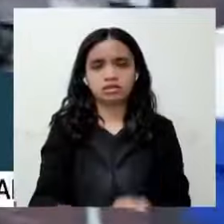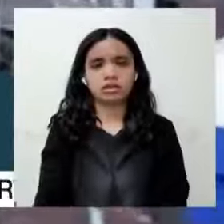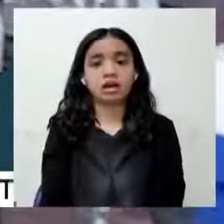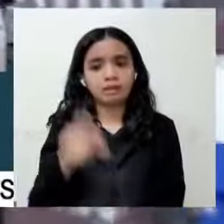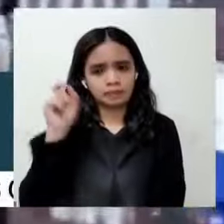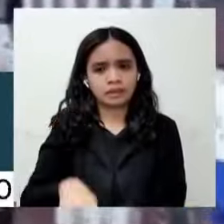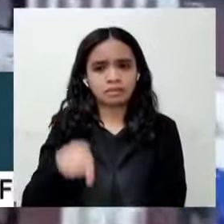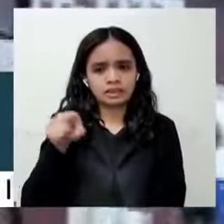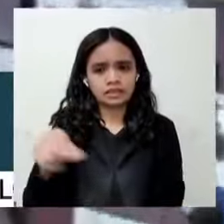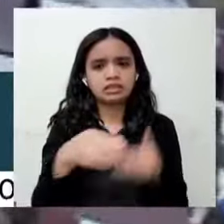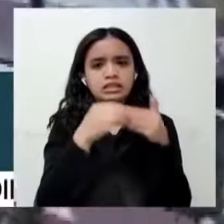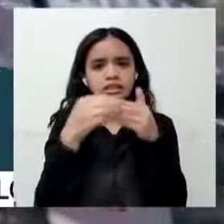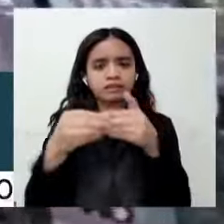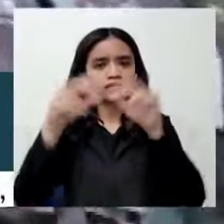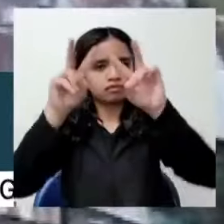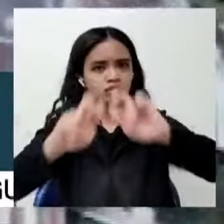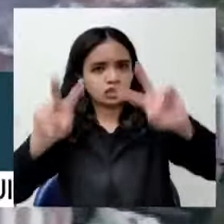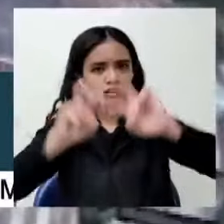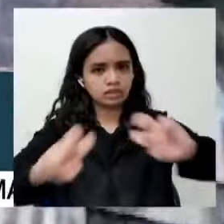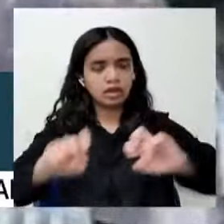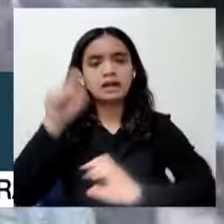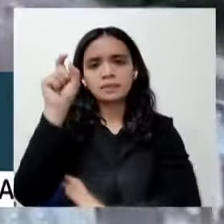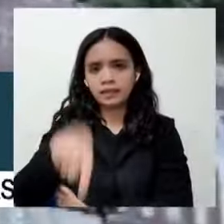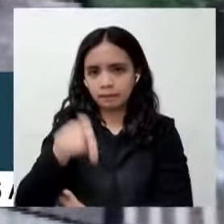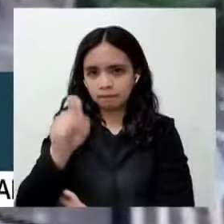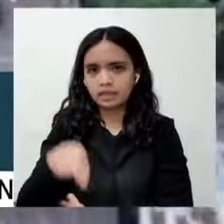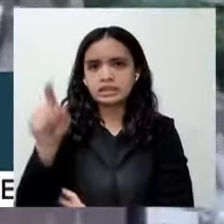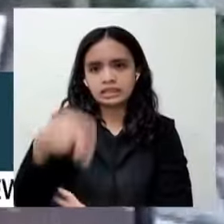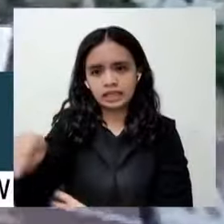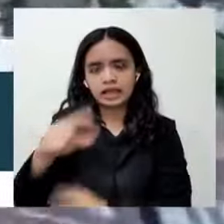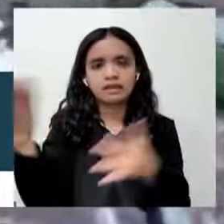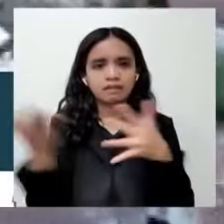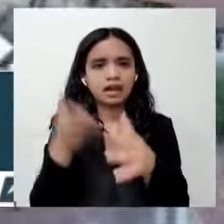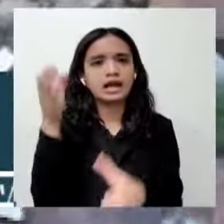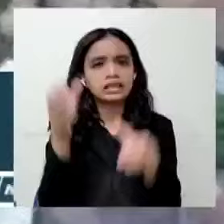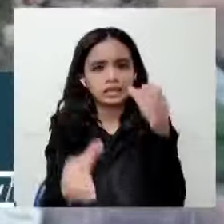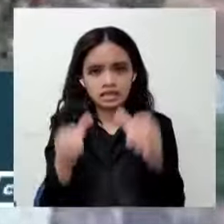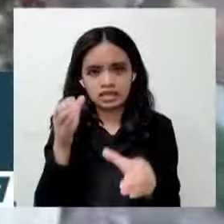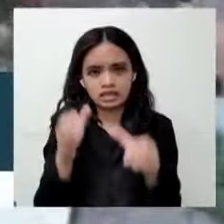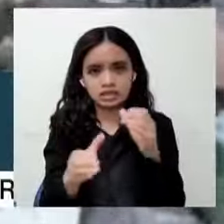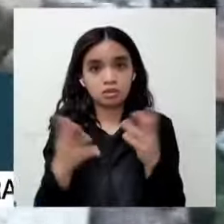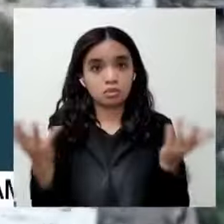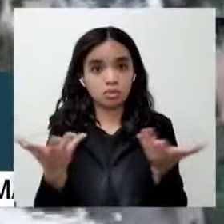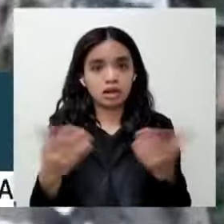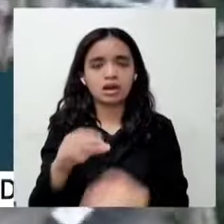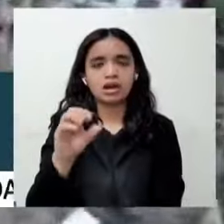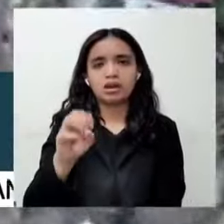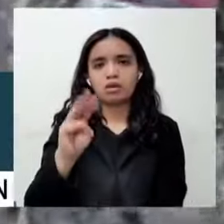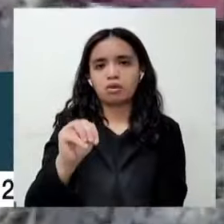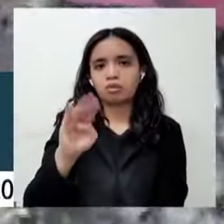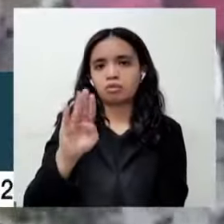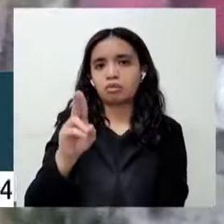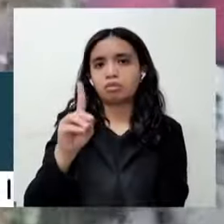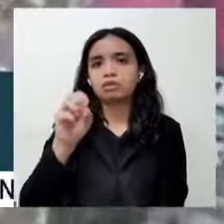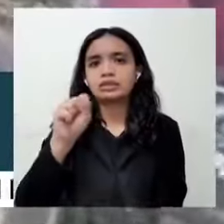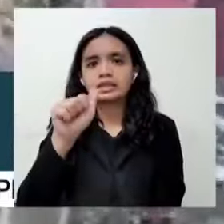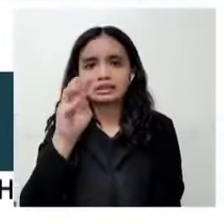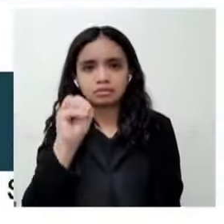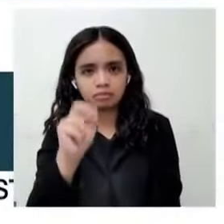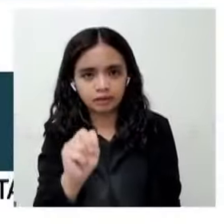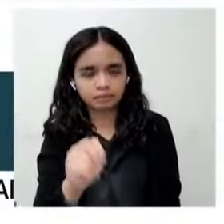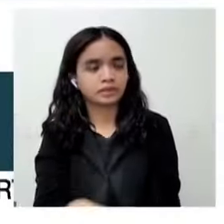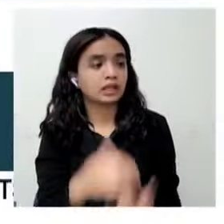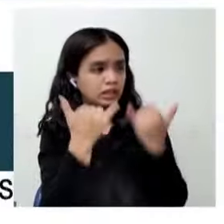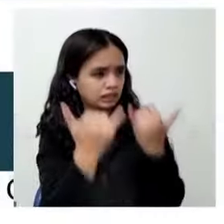this investigation. Dapat sila na nagkaso sa ombudsman. And because there is this seeming silence coming